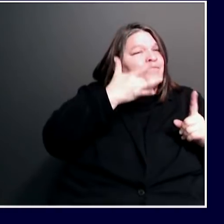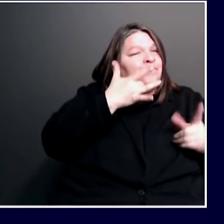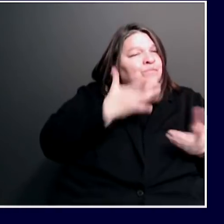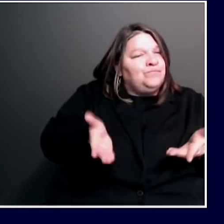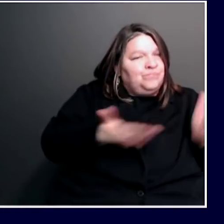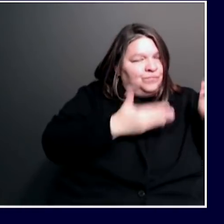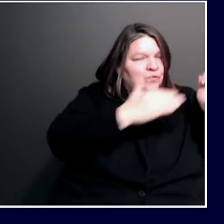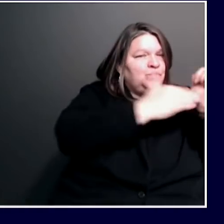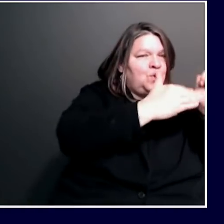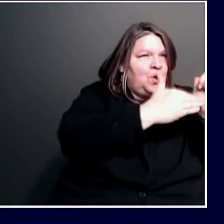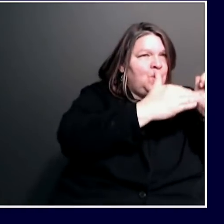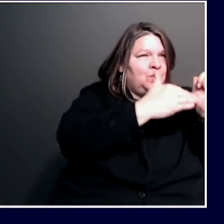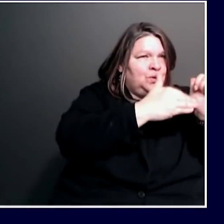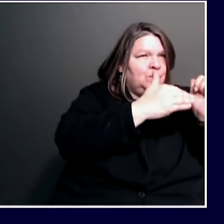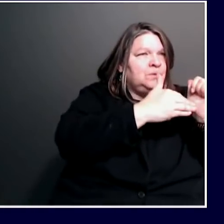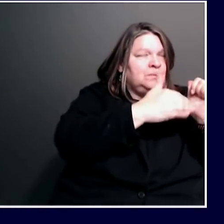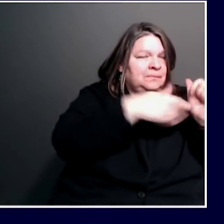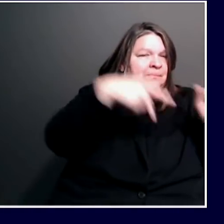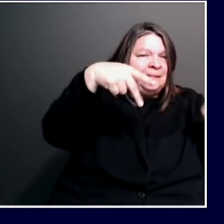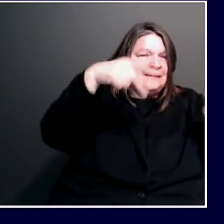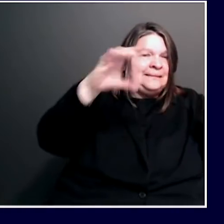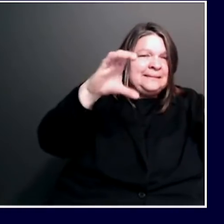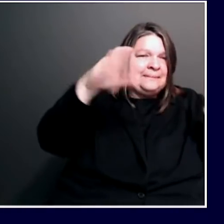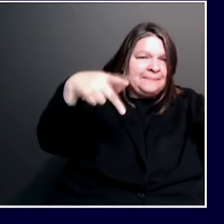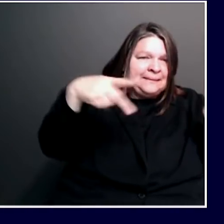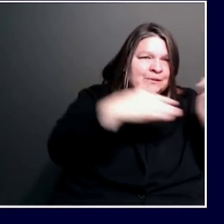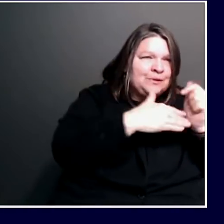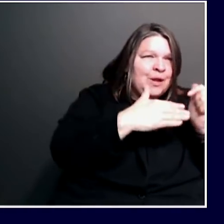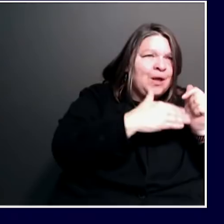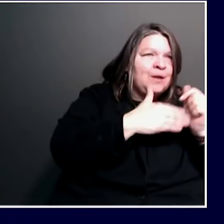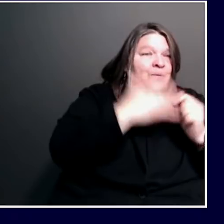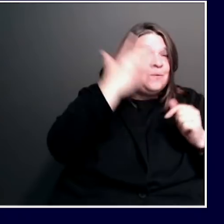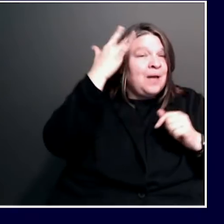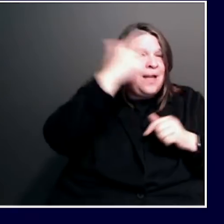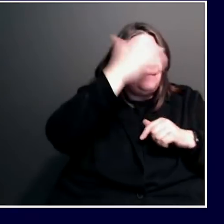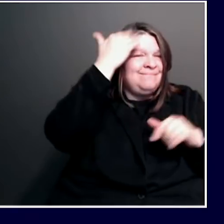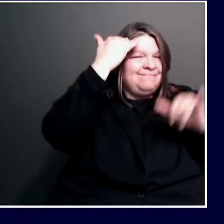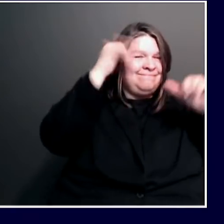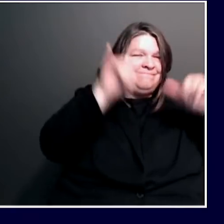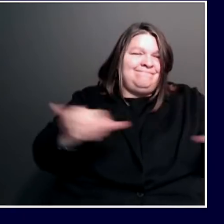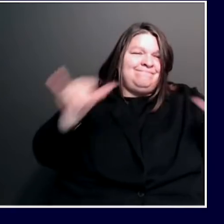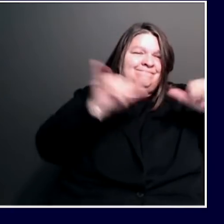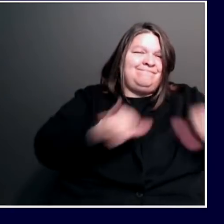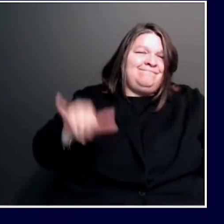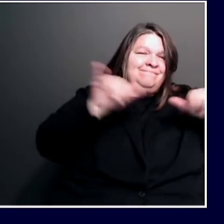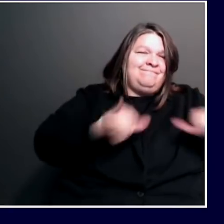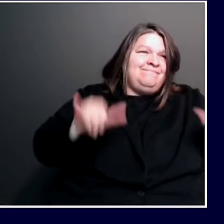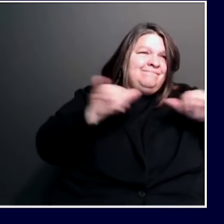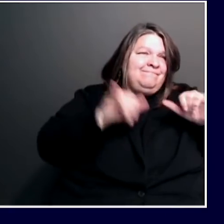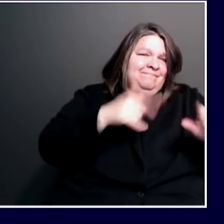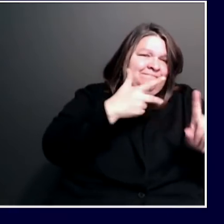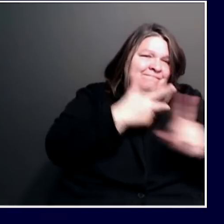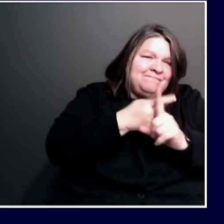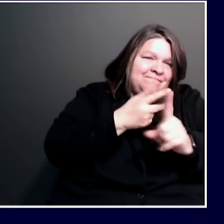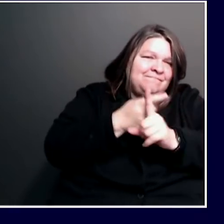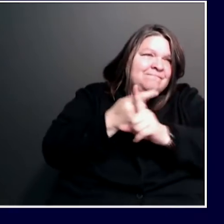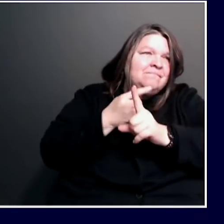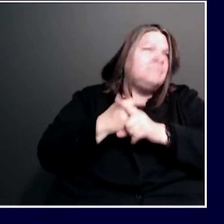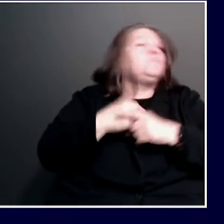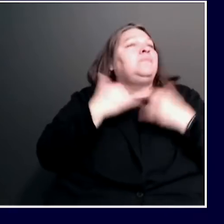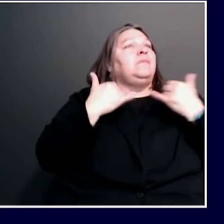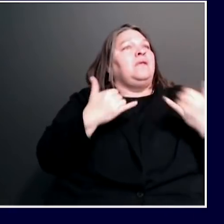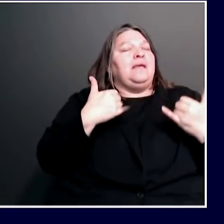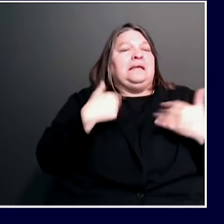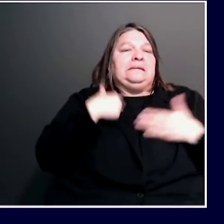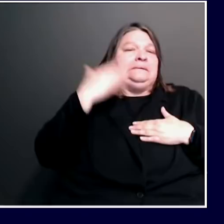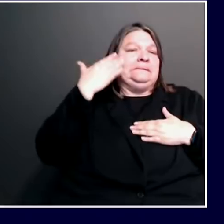pediatrician's office to get the shot from a doctor that they know. It's too early to say really right now, Chris. Okay. And then just